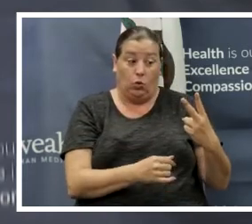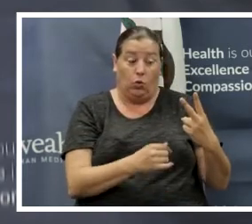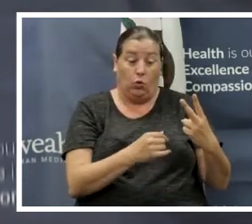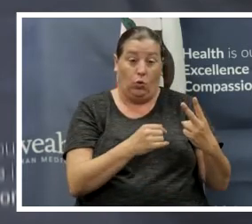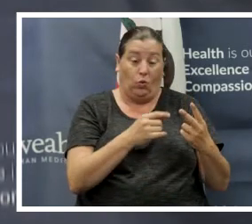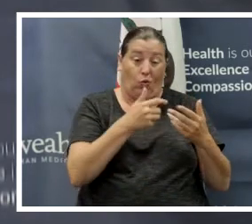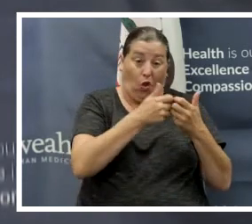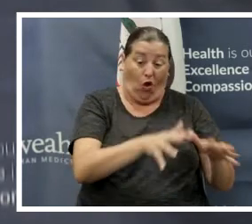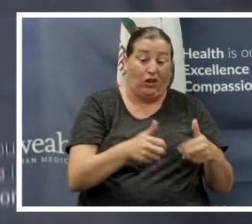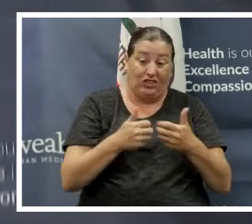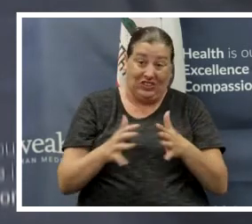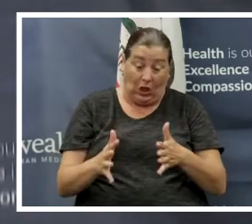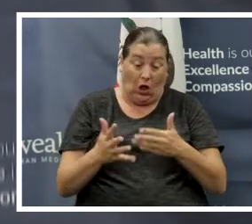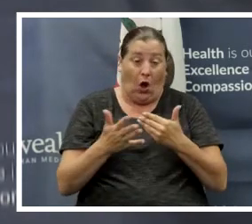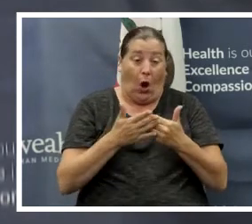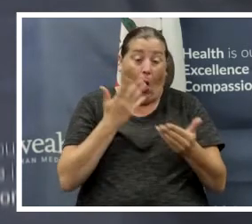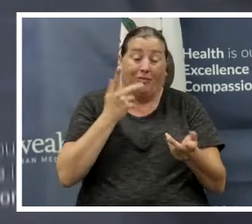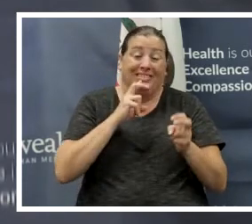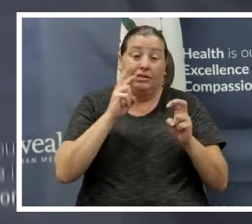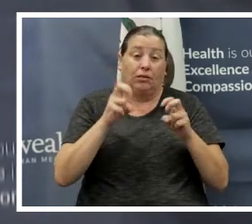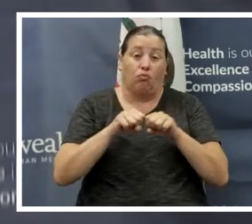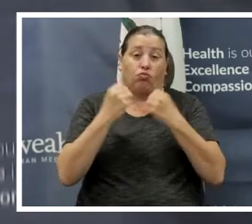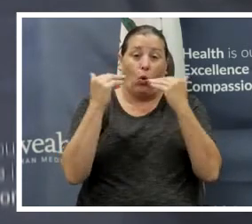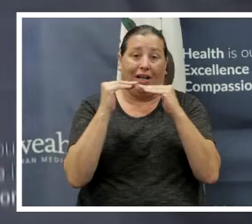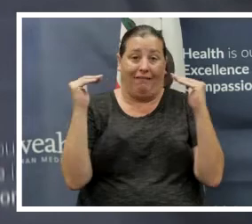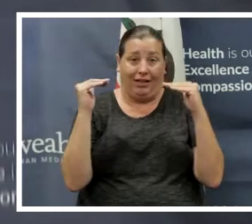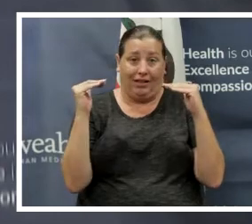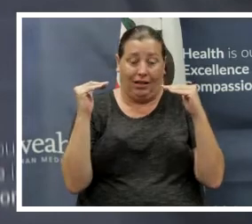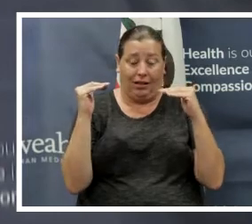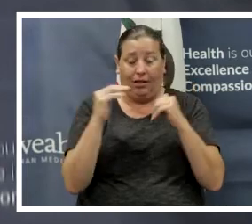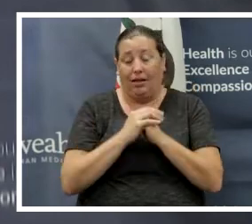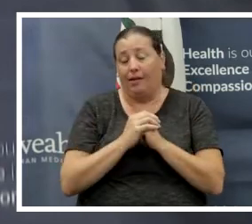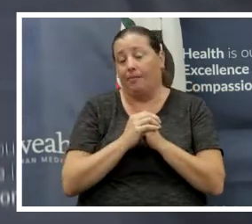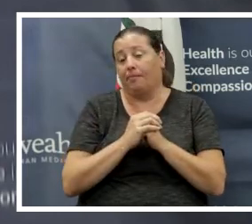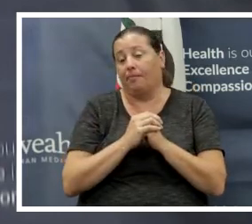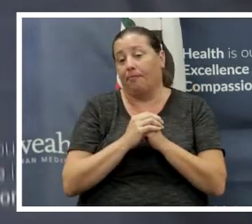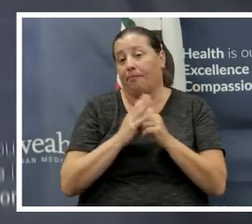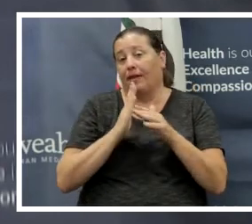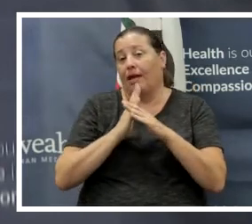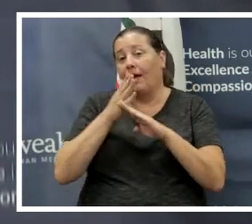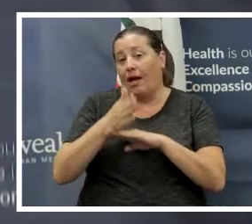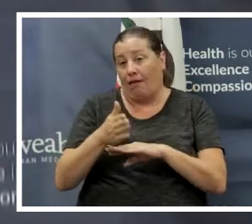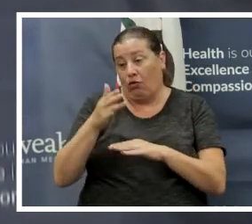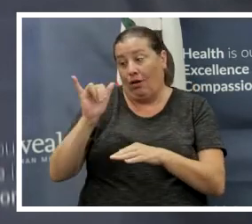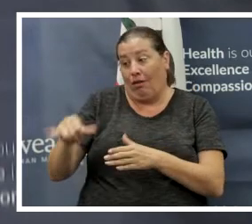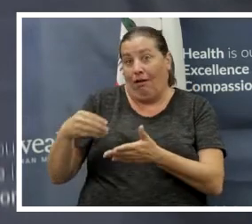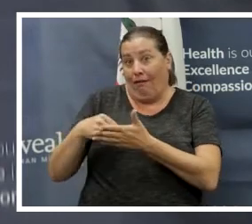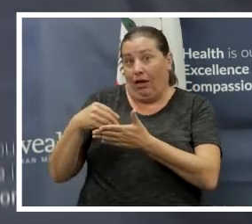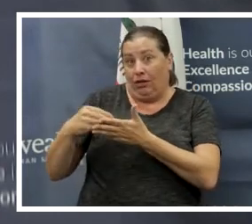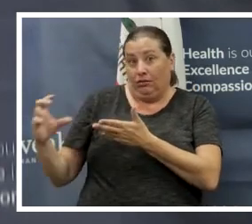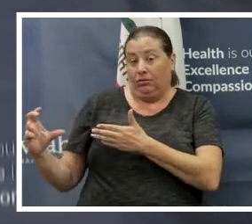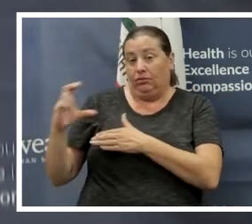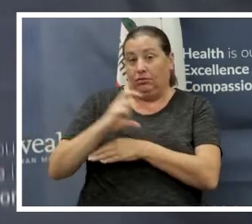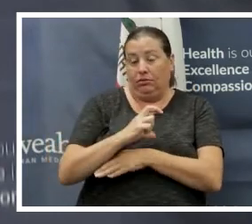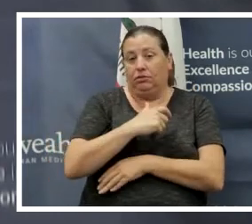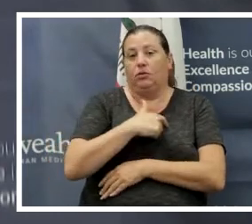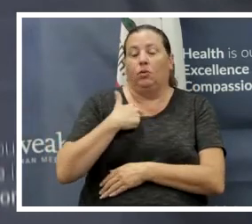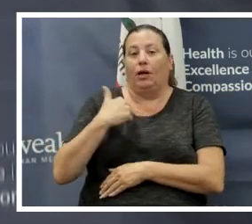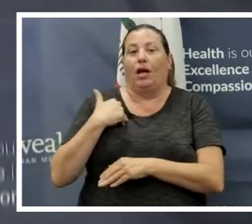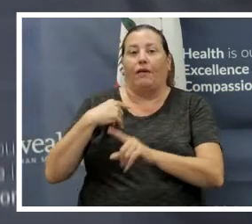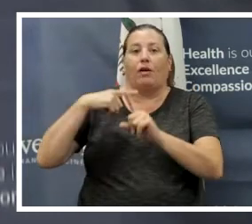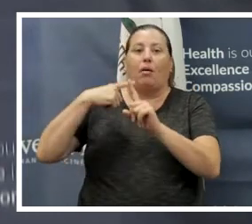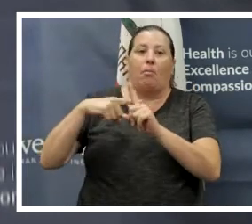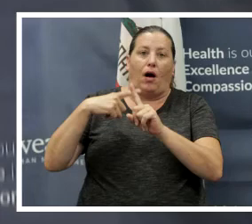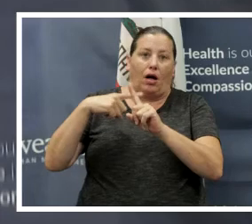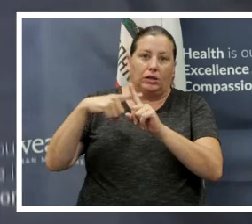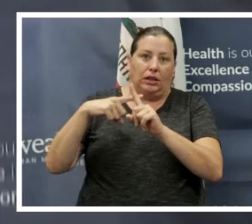break-even profit, slightly better than that. We actually, for that 2-month period then, after taking into account the stimulus funds, we had a positive operating